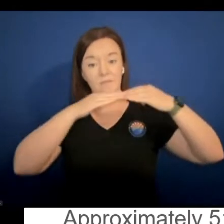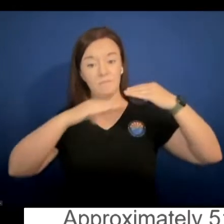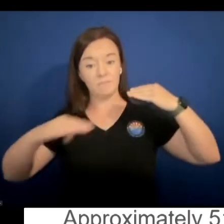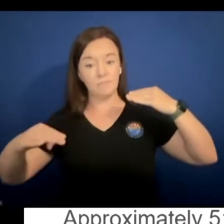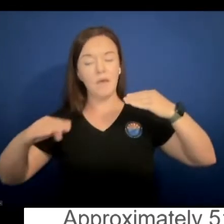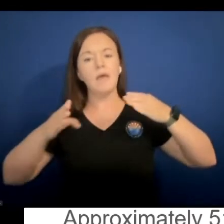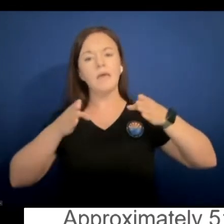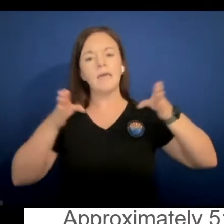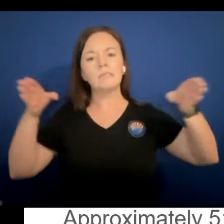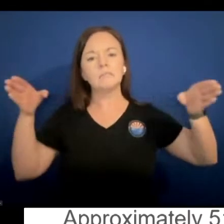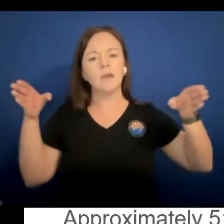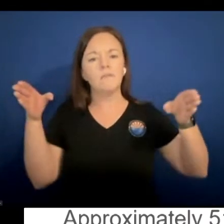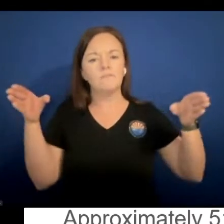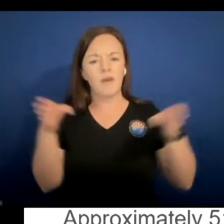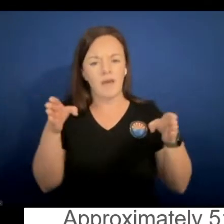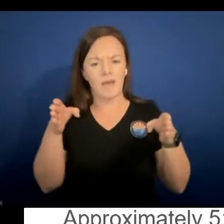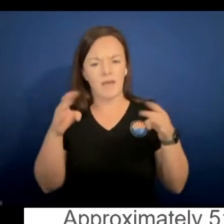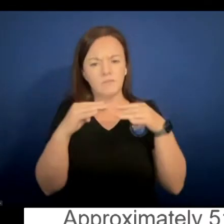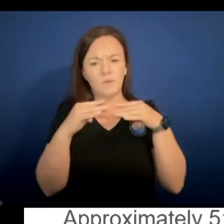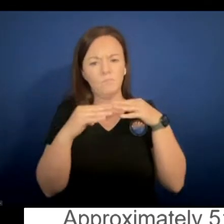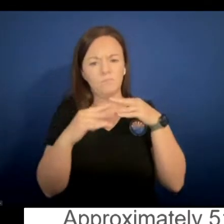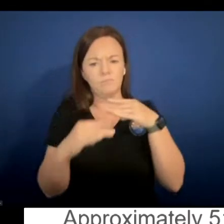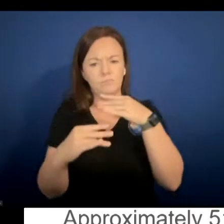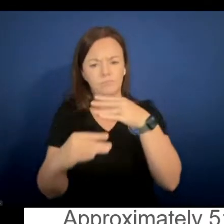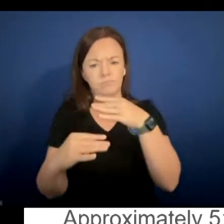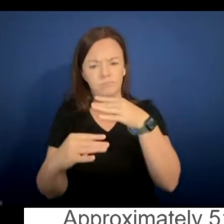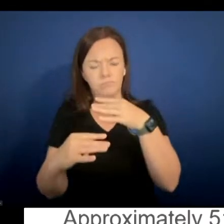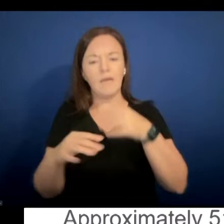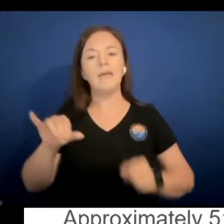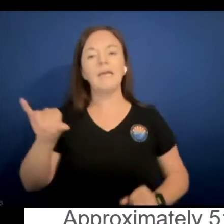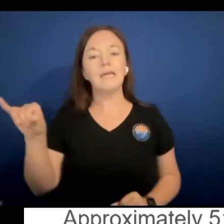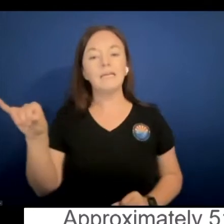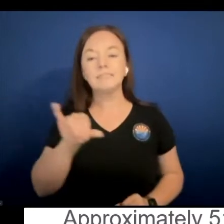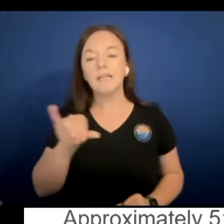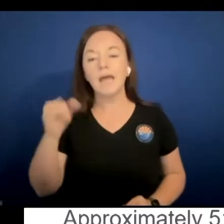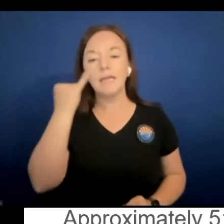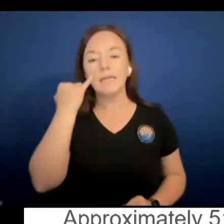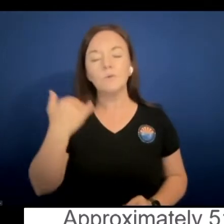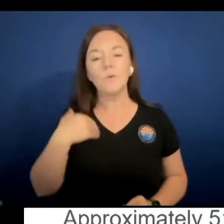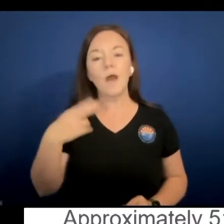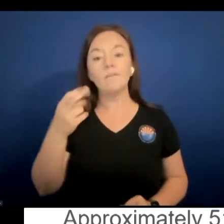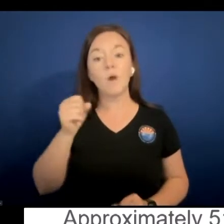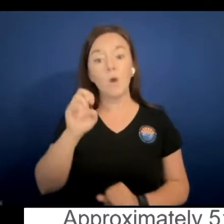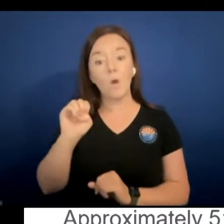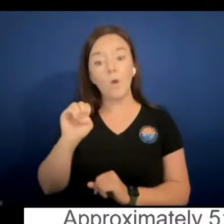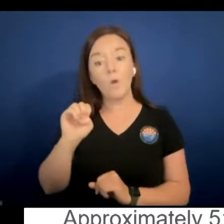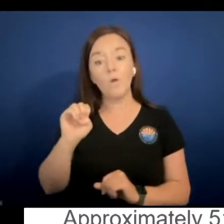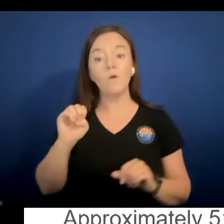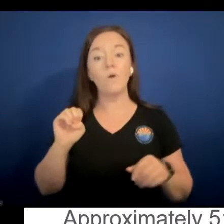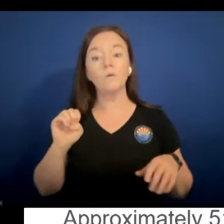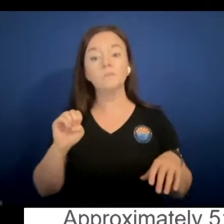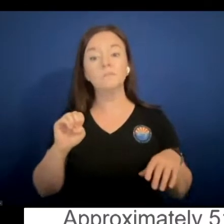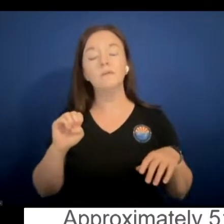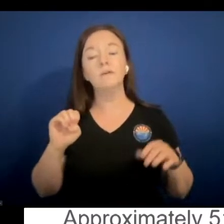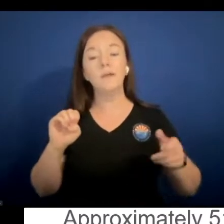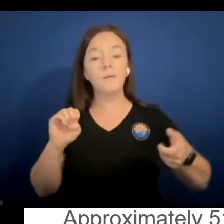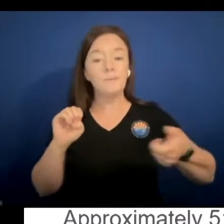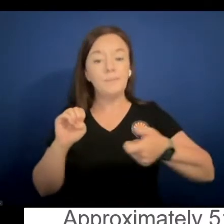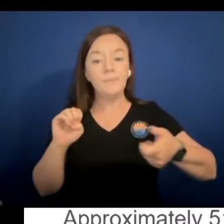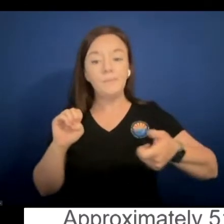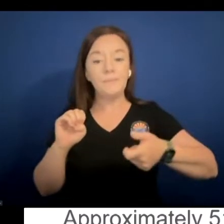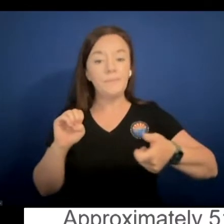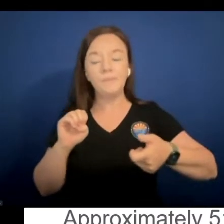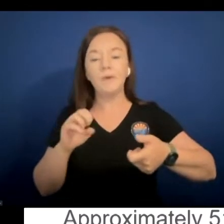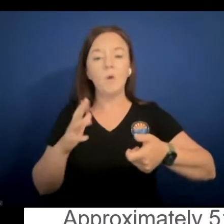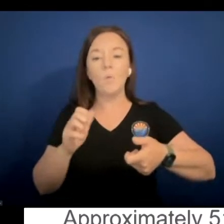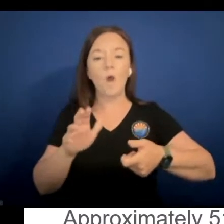equivalent to sticking your finger over the end of a hose. So when you want the water to you're watering your